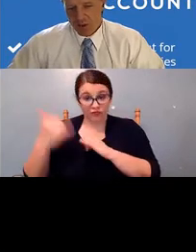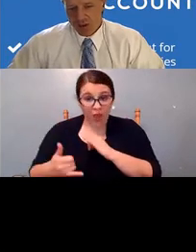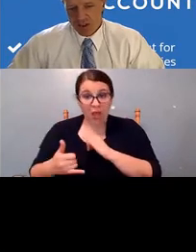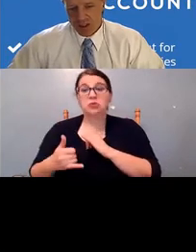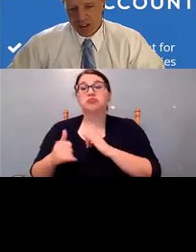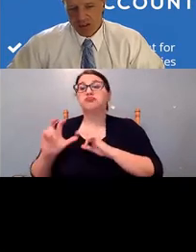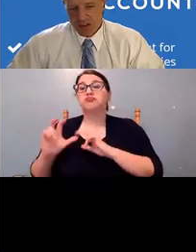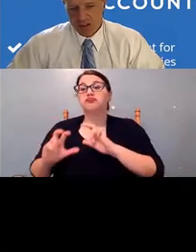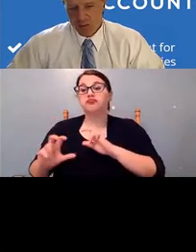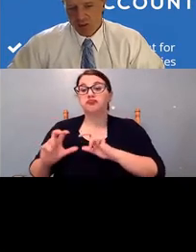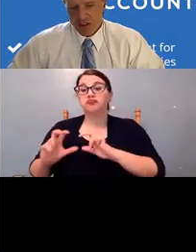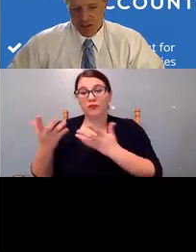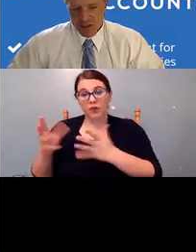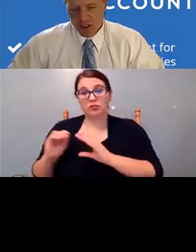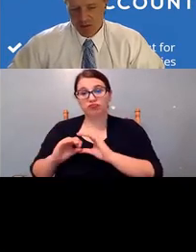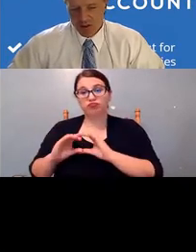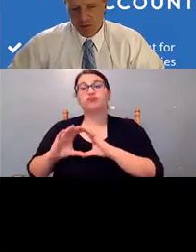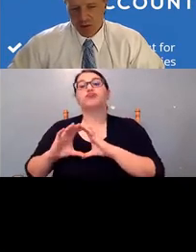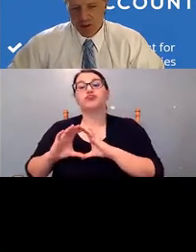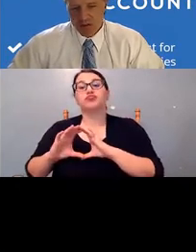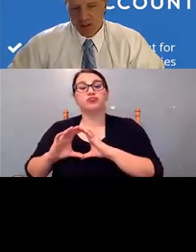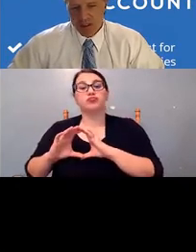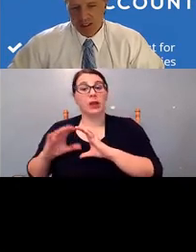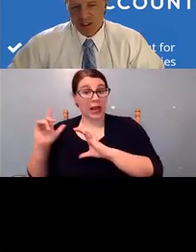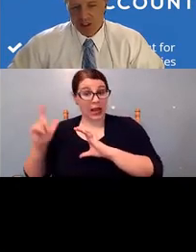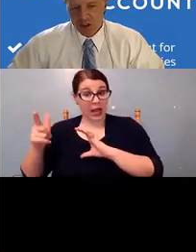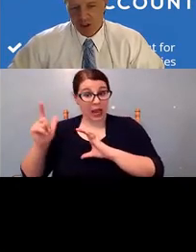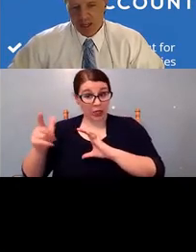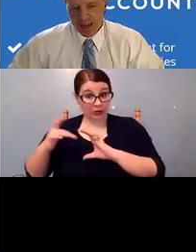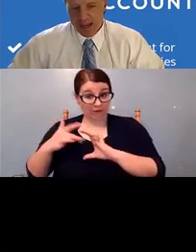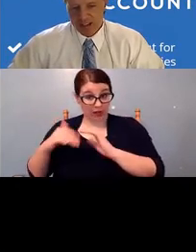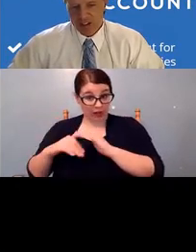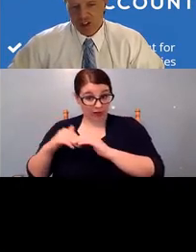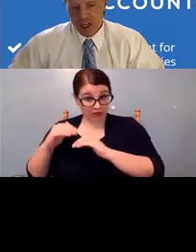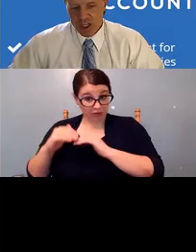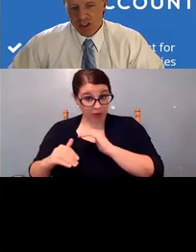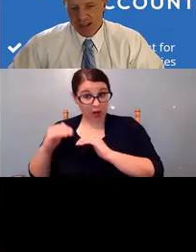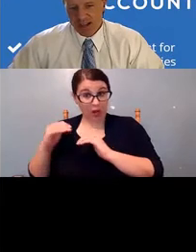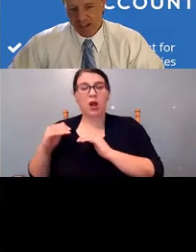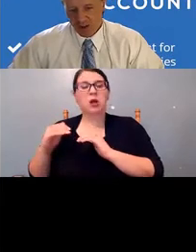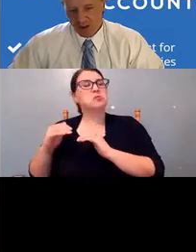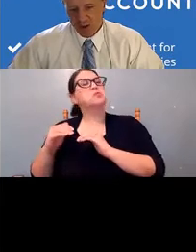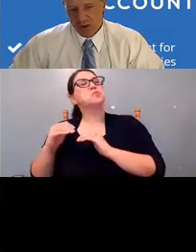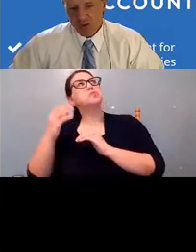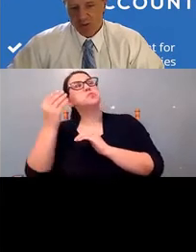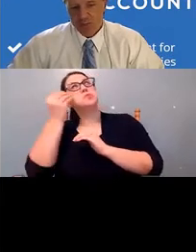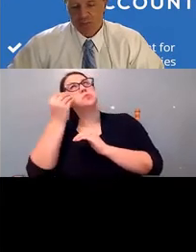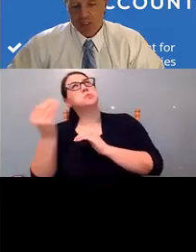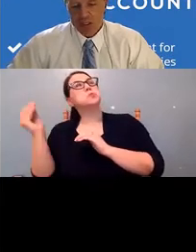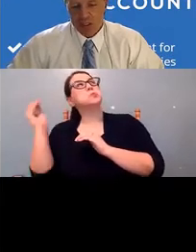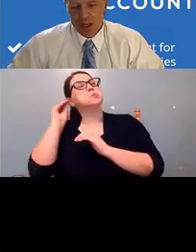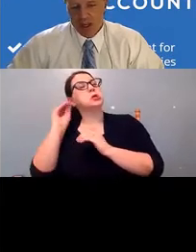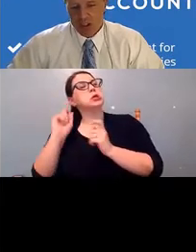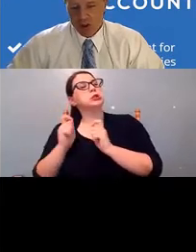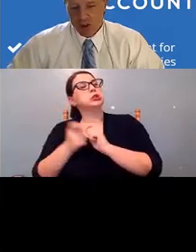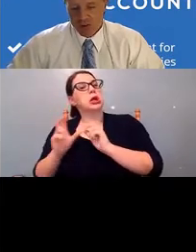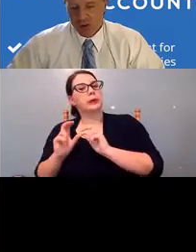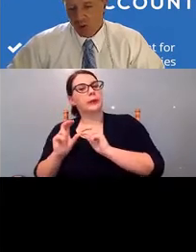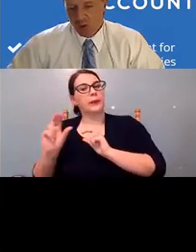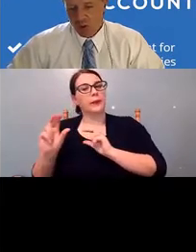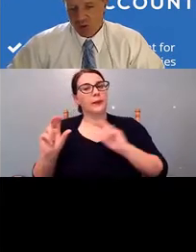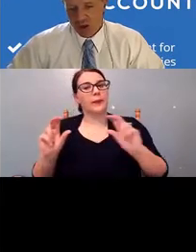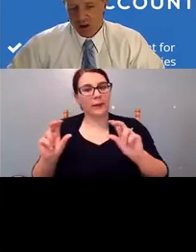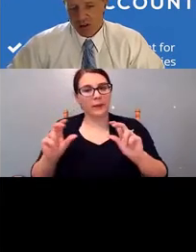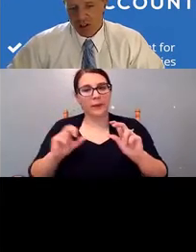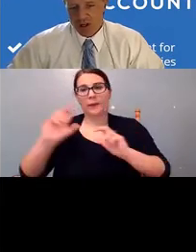the opportunity, once they feel comfortable with everything, to look at changing that down the road. And current